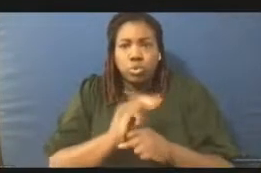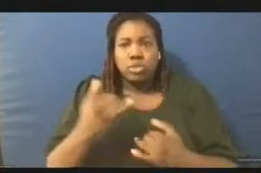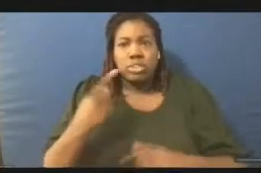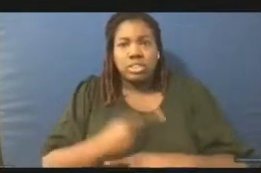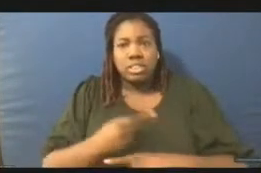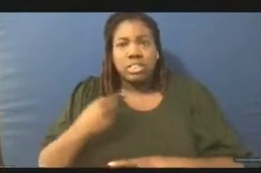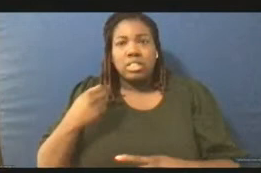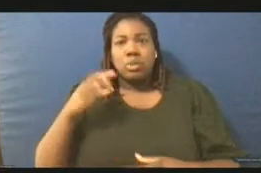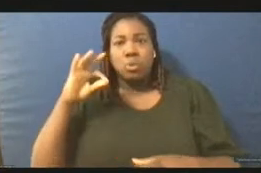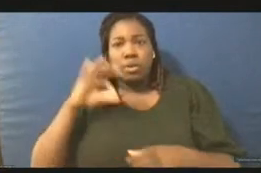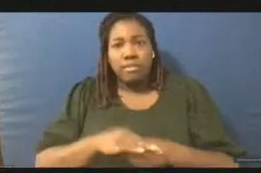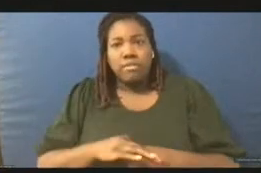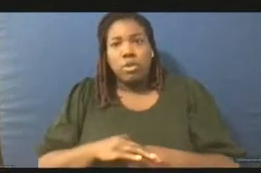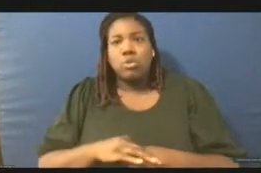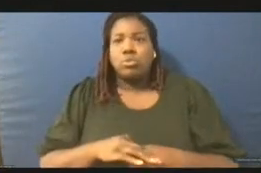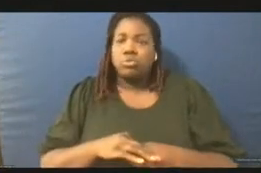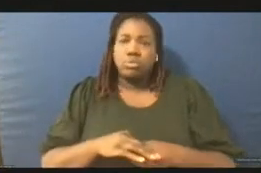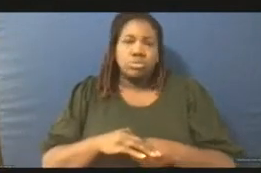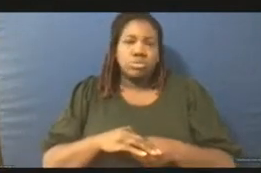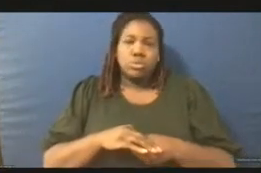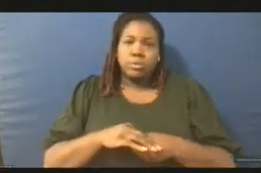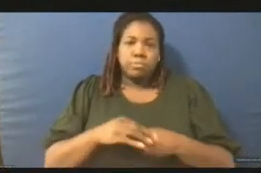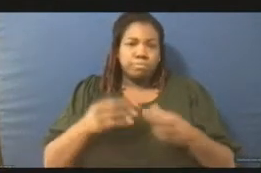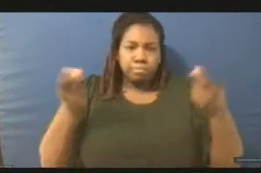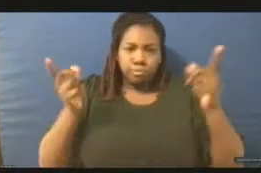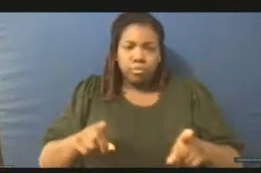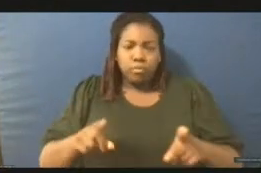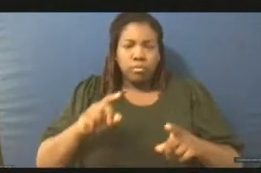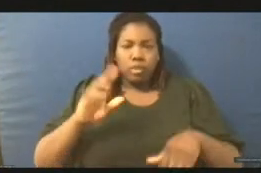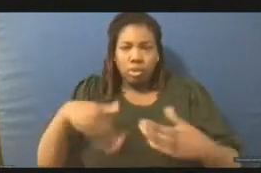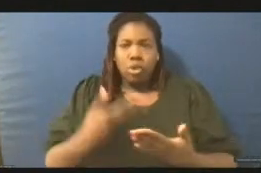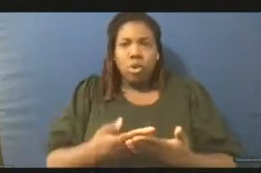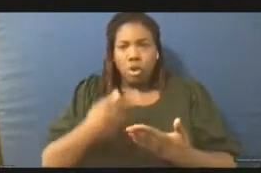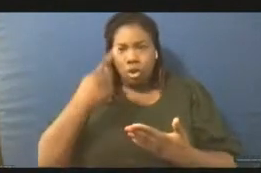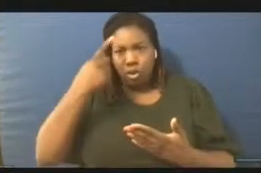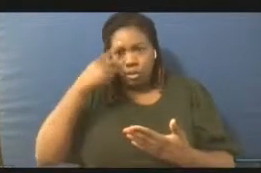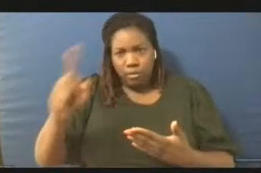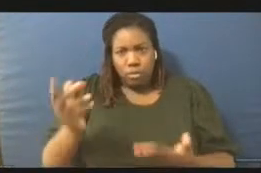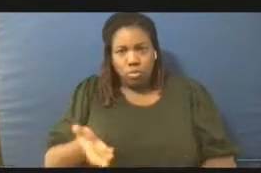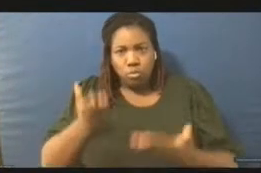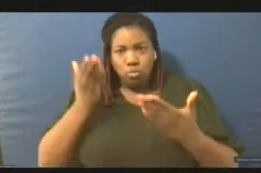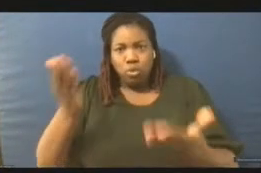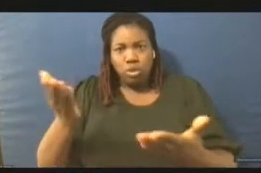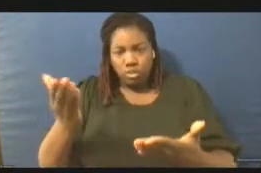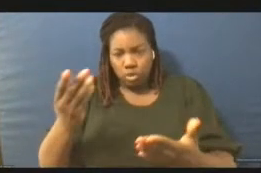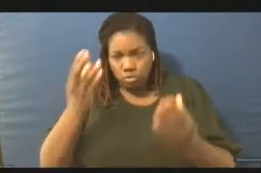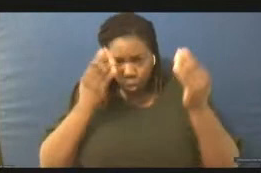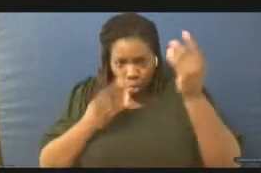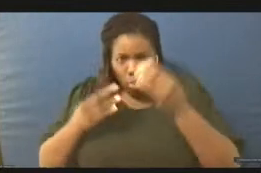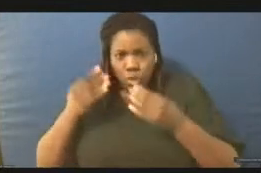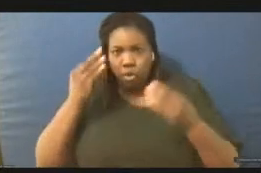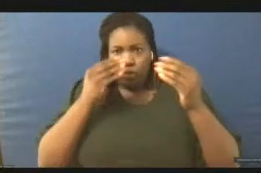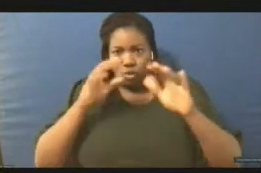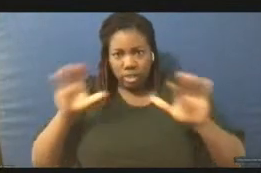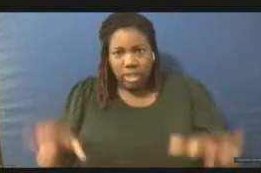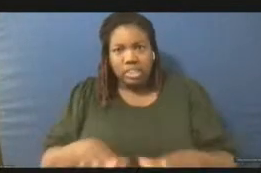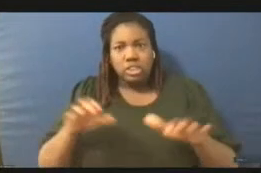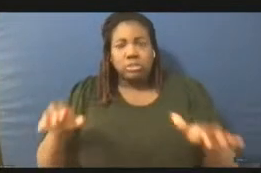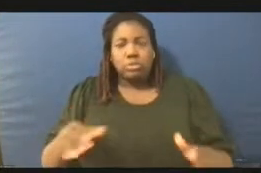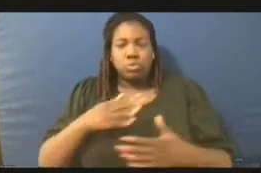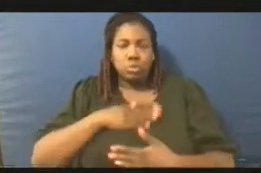and voted unanimously on recommendations that were insightful, actionable, thoughtful, all. So much